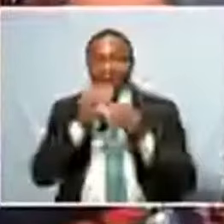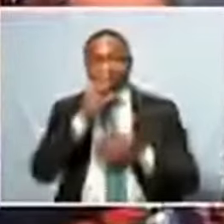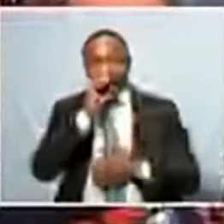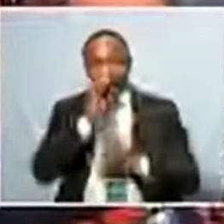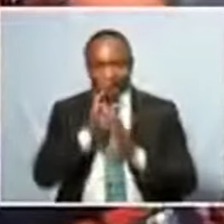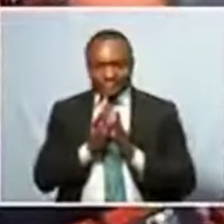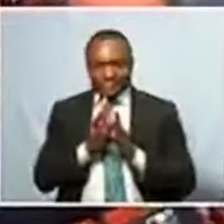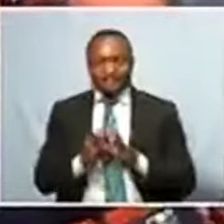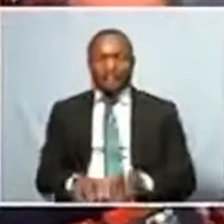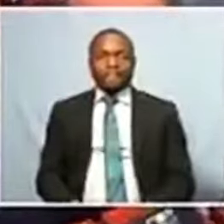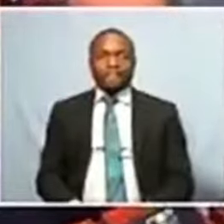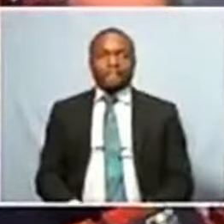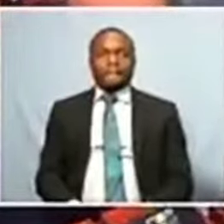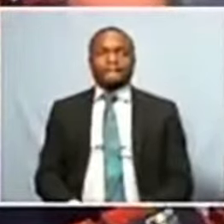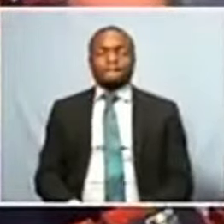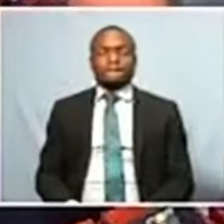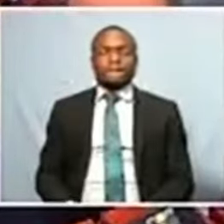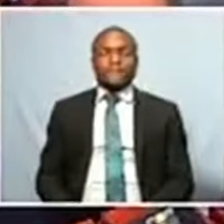Speaker.